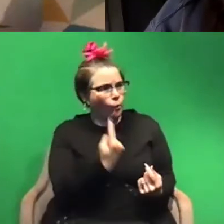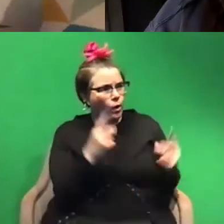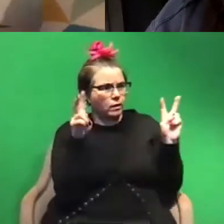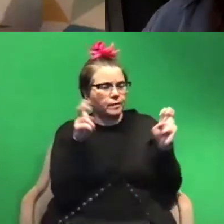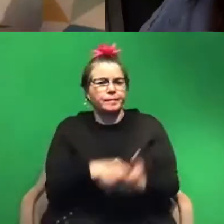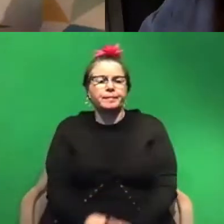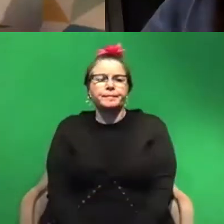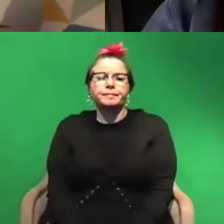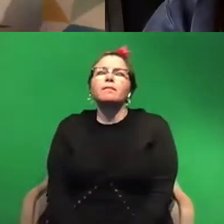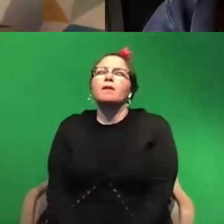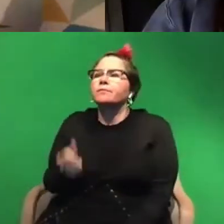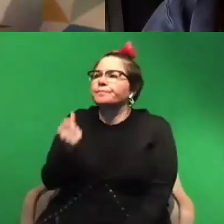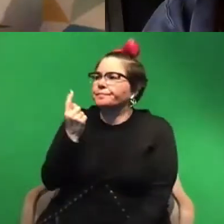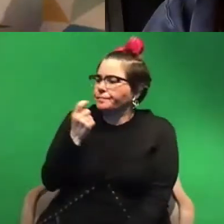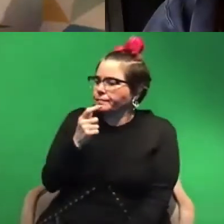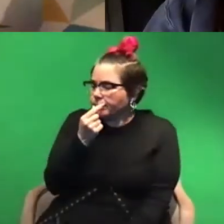So